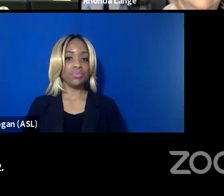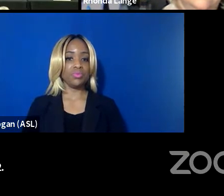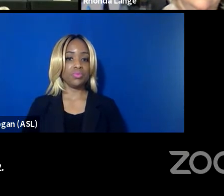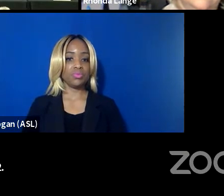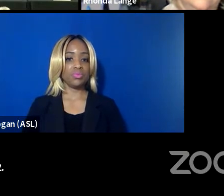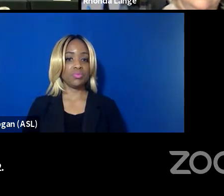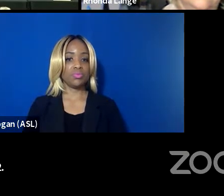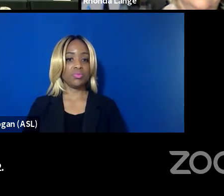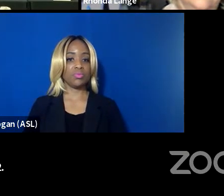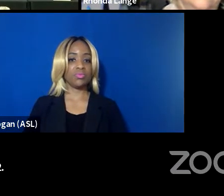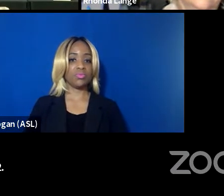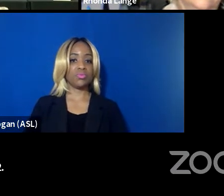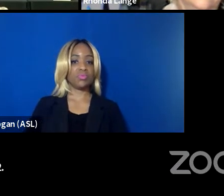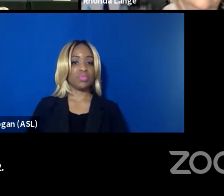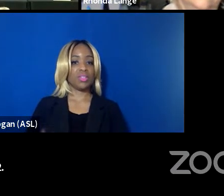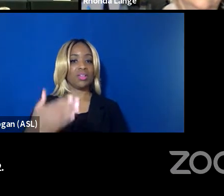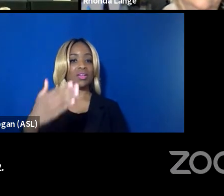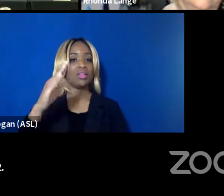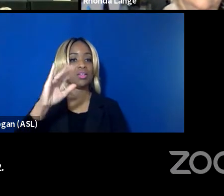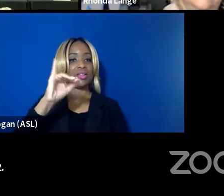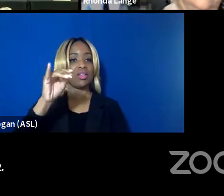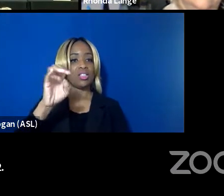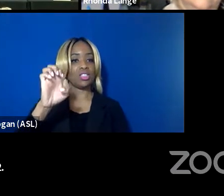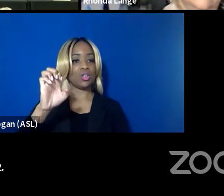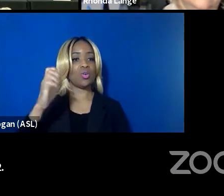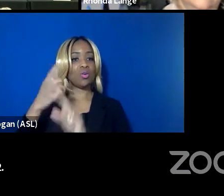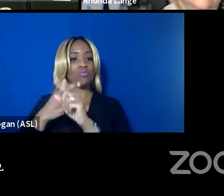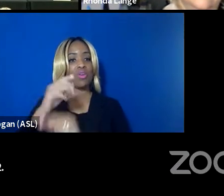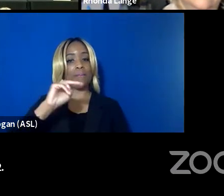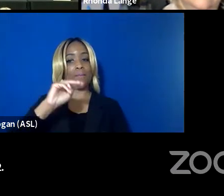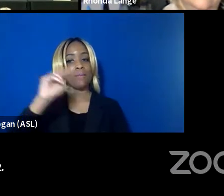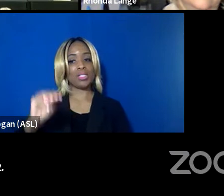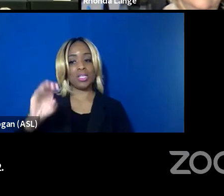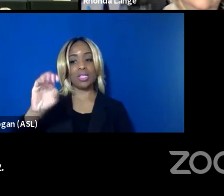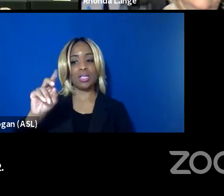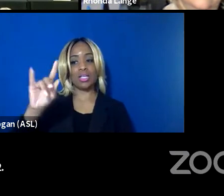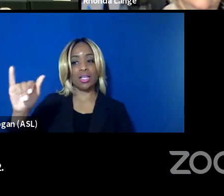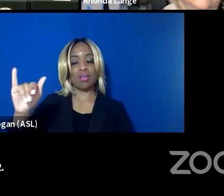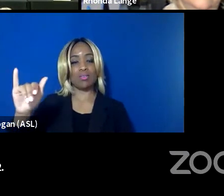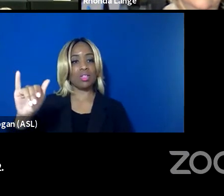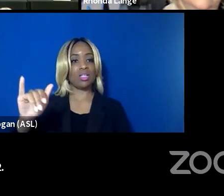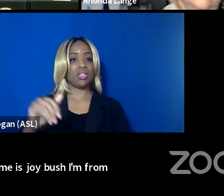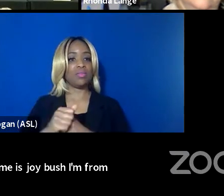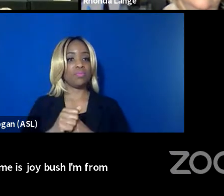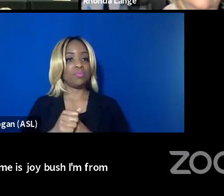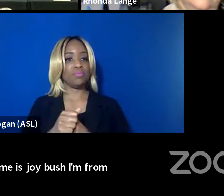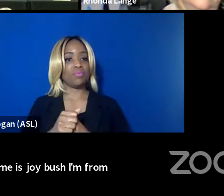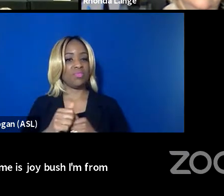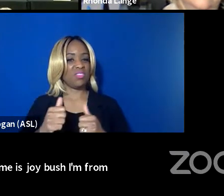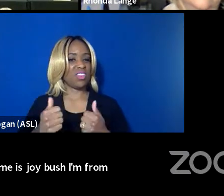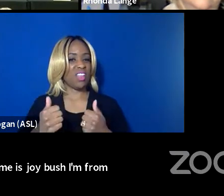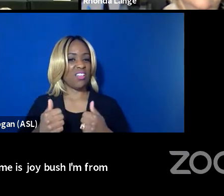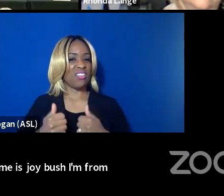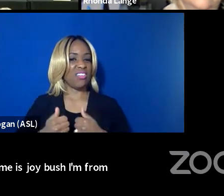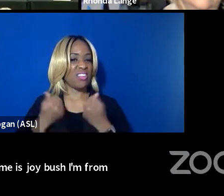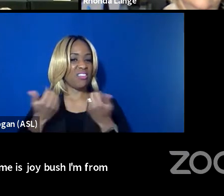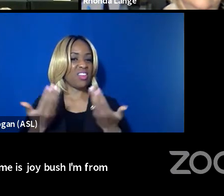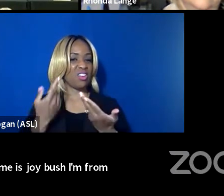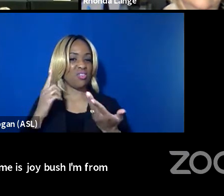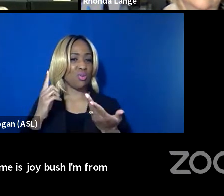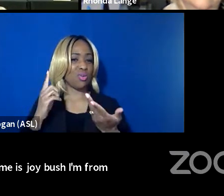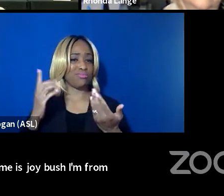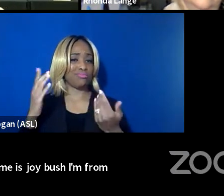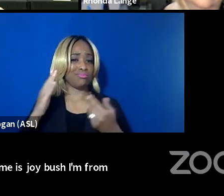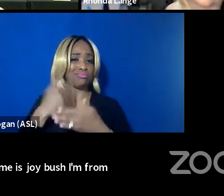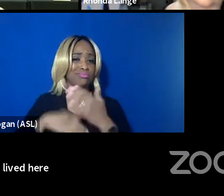52. Good evening, thank you. My name is Joe Bush. I'm from Muskegon County. I've lived here for my entire life.